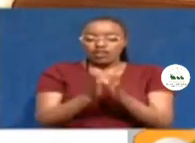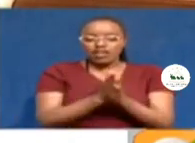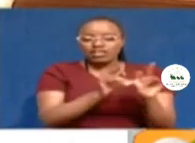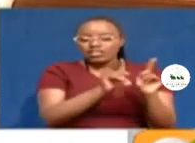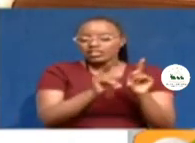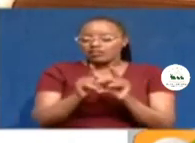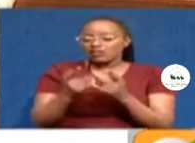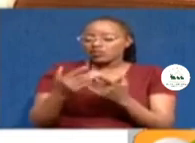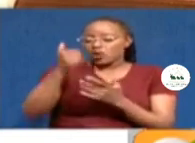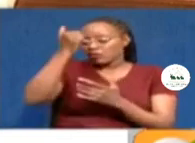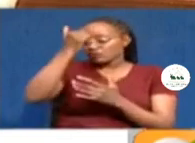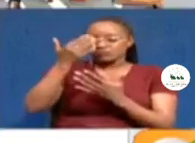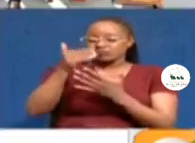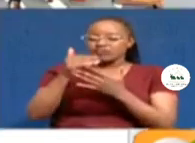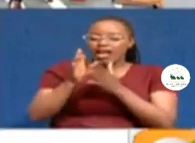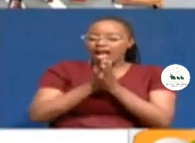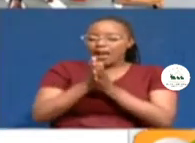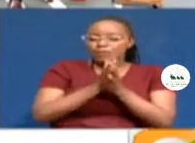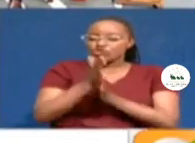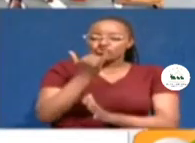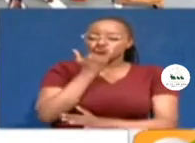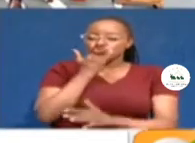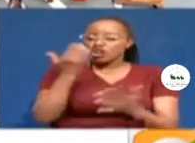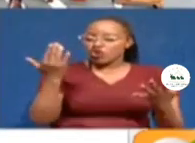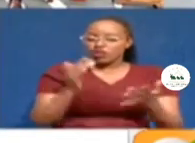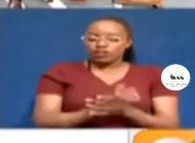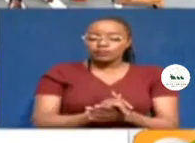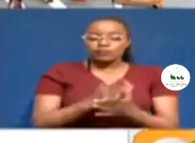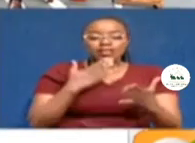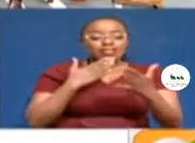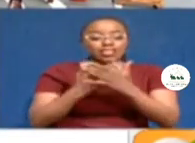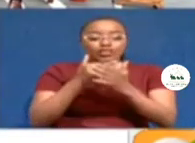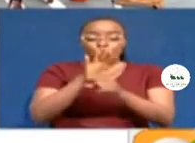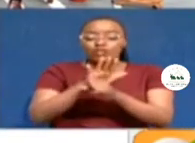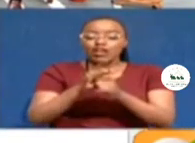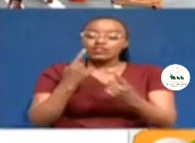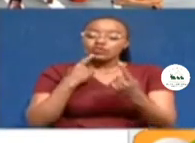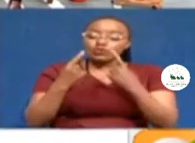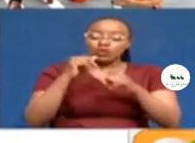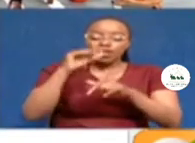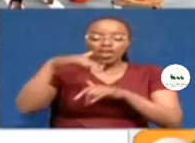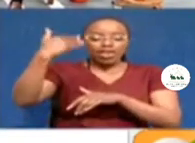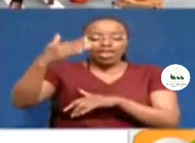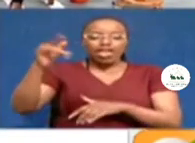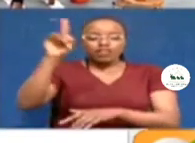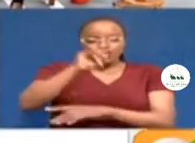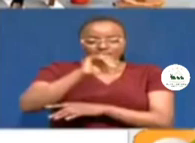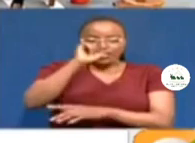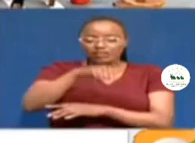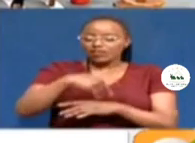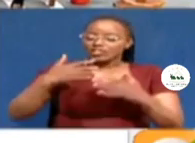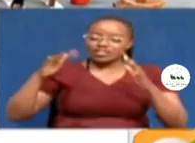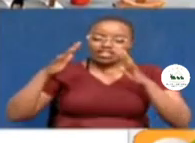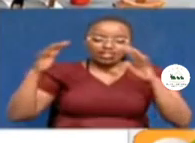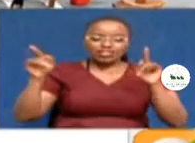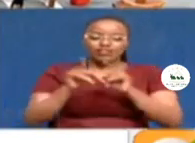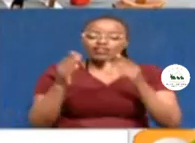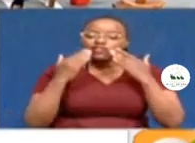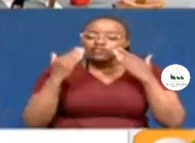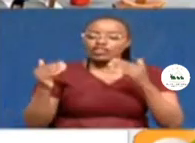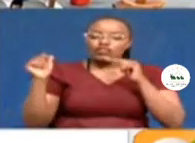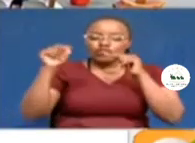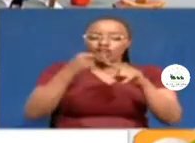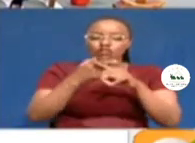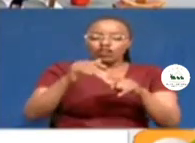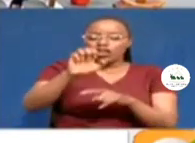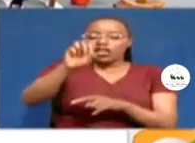unbridled ambition. Thank you. Gentlemen, thank you so much. I could talk about this every single day, and it's great that you guys came. Thank you for coming all the way